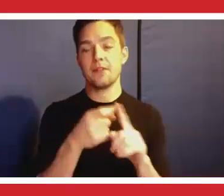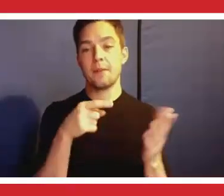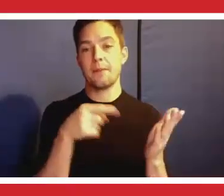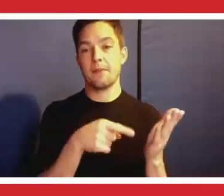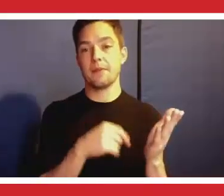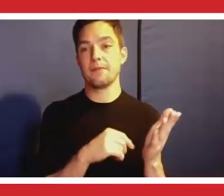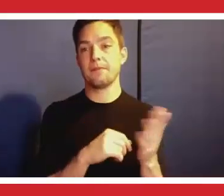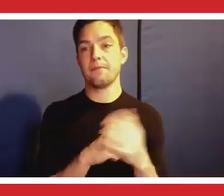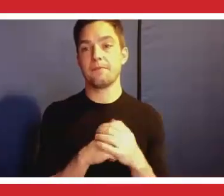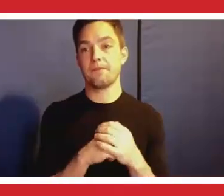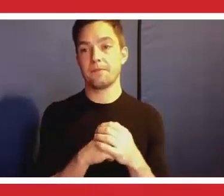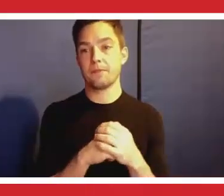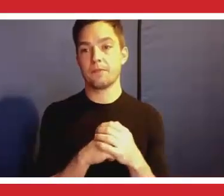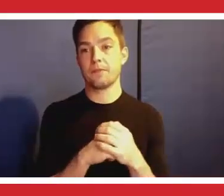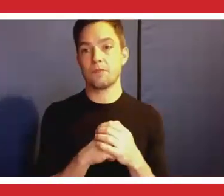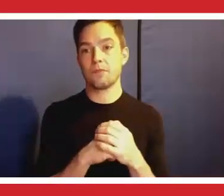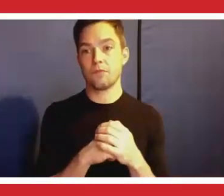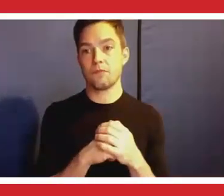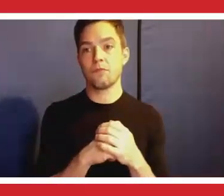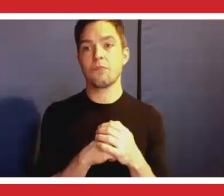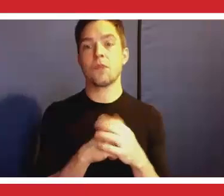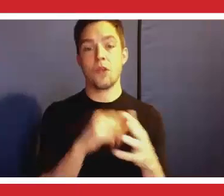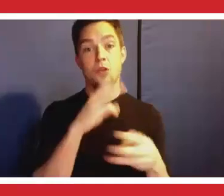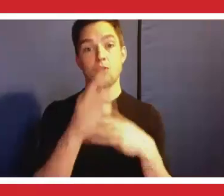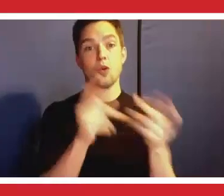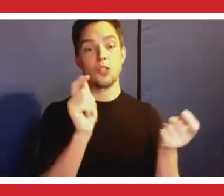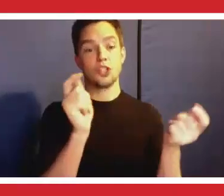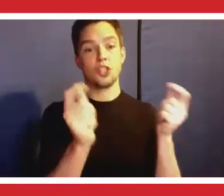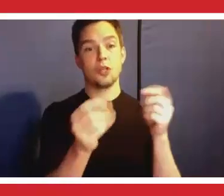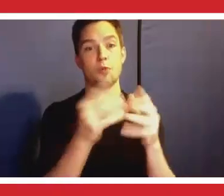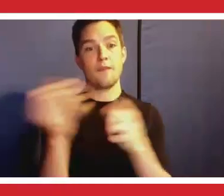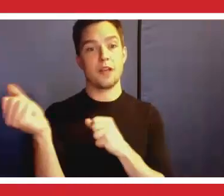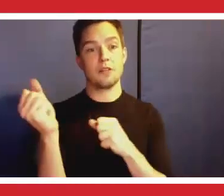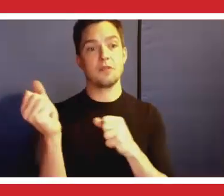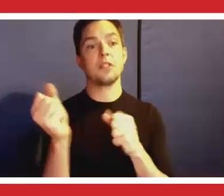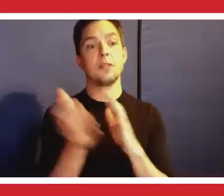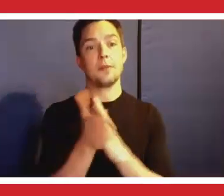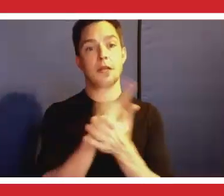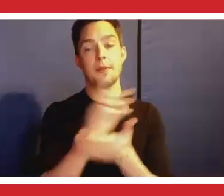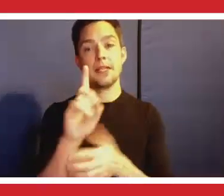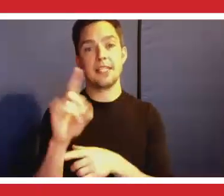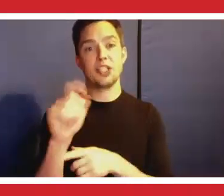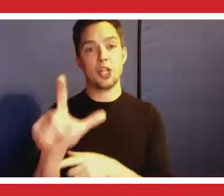is really moving faster on digital. So this is a very good sign.